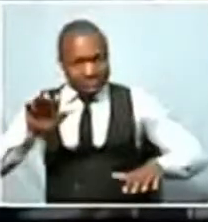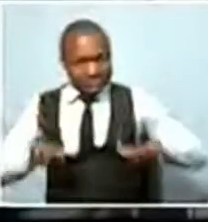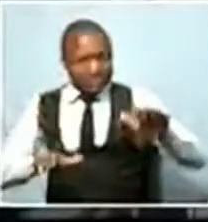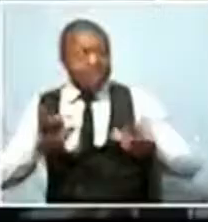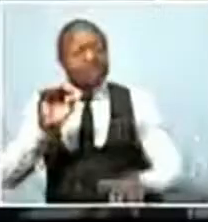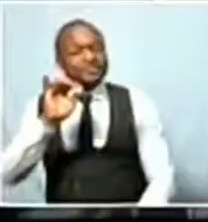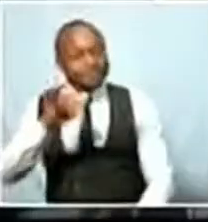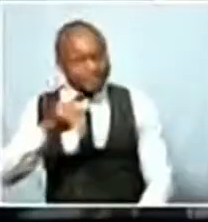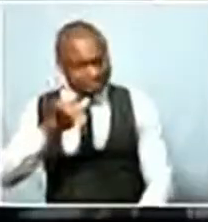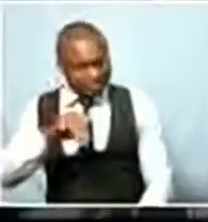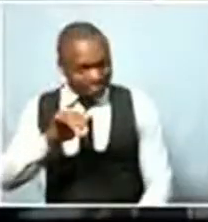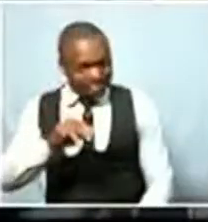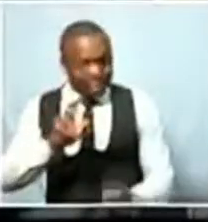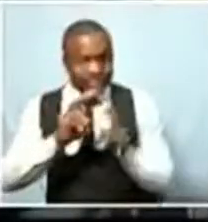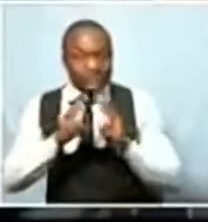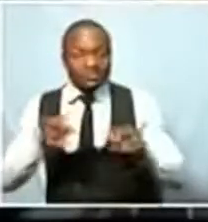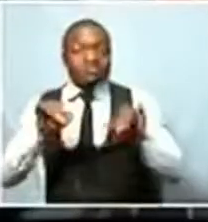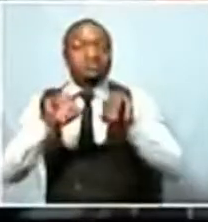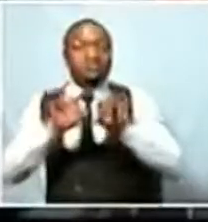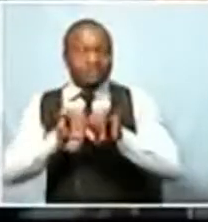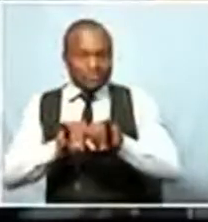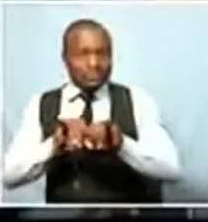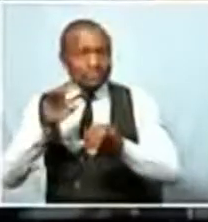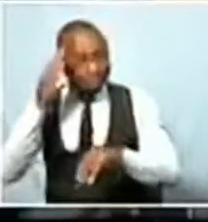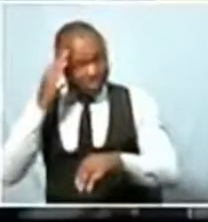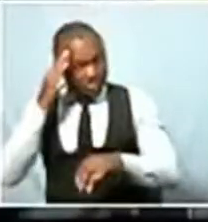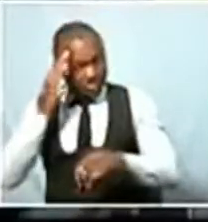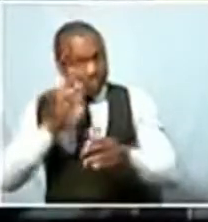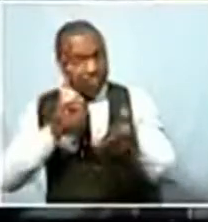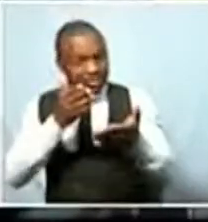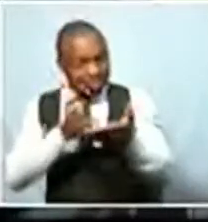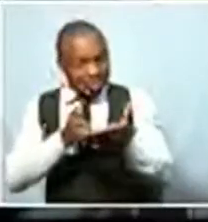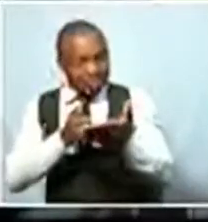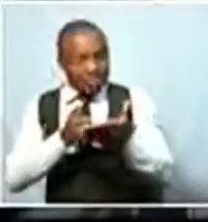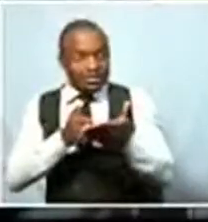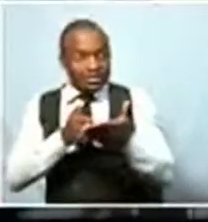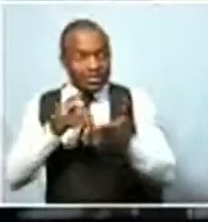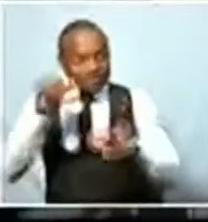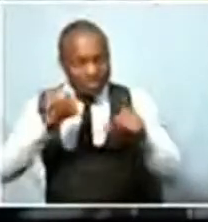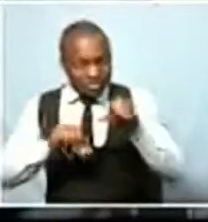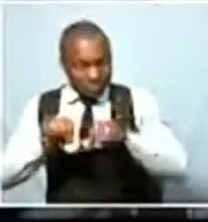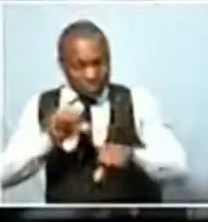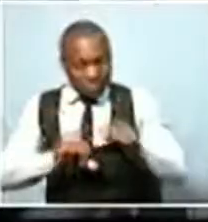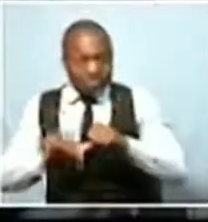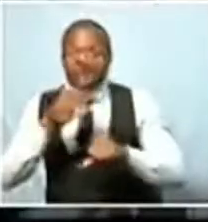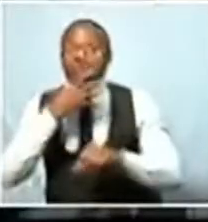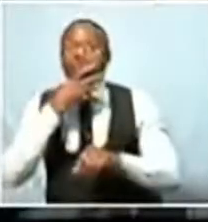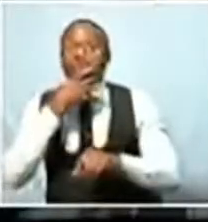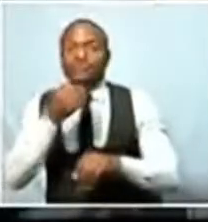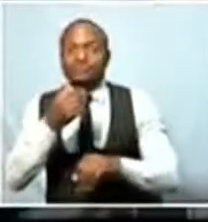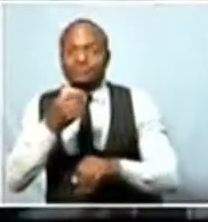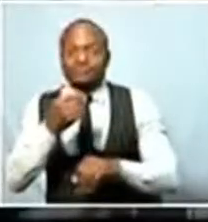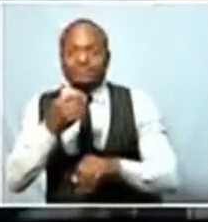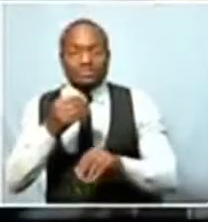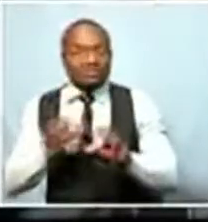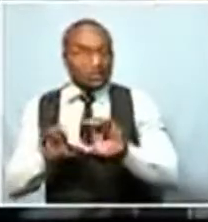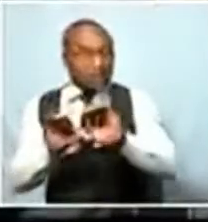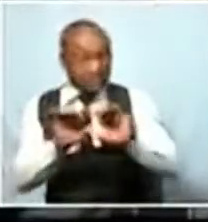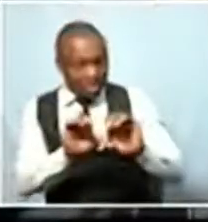indeed, it is important to establish this State Audit Commission in fulfillment of the Act,